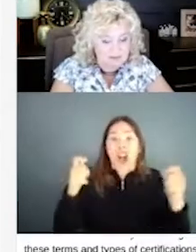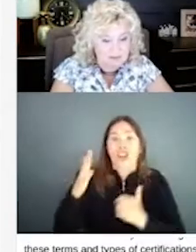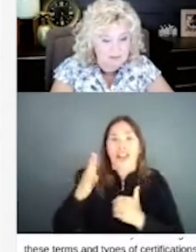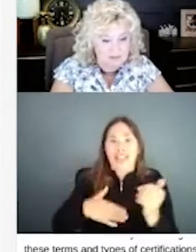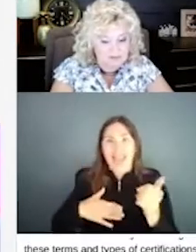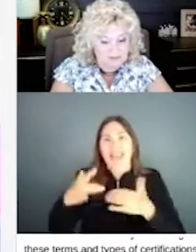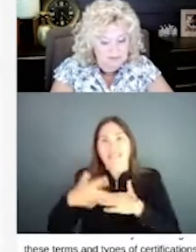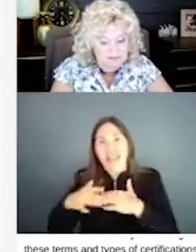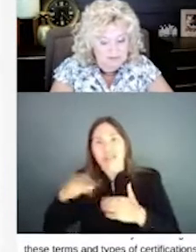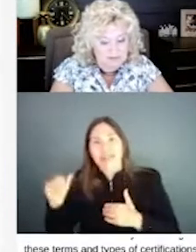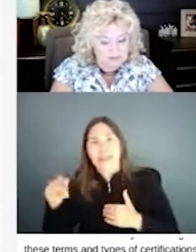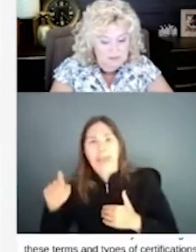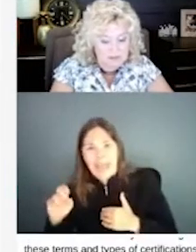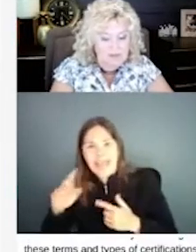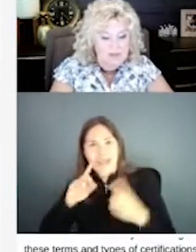be downloaded to.